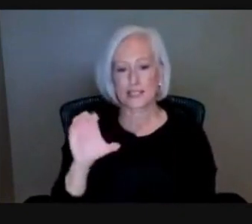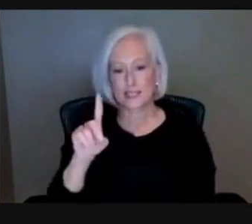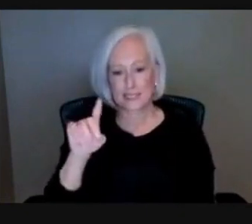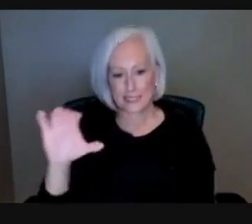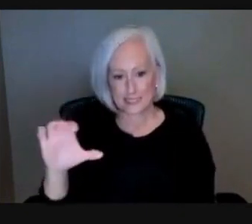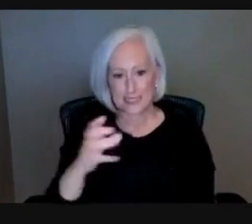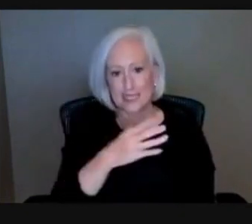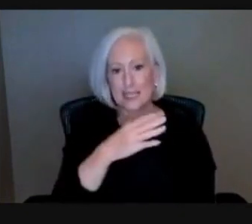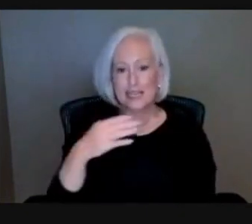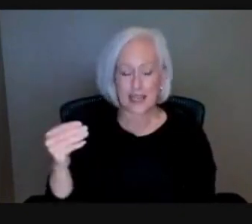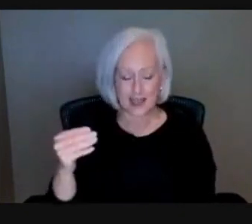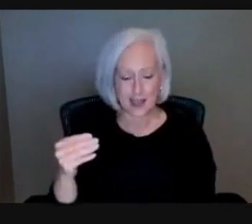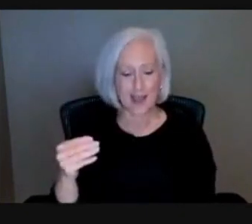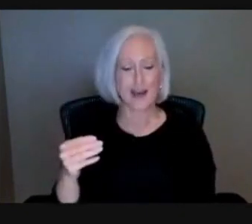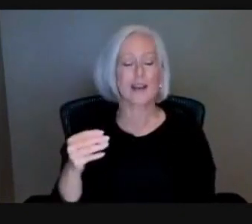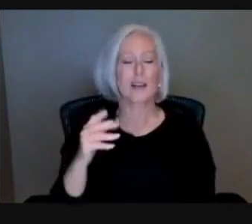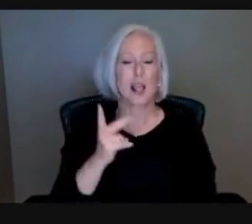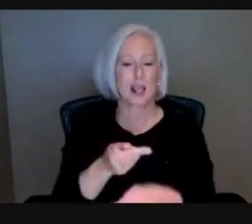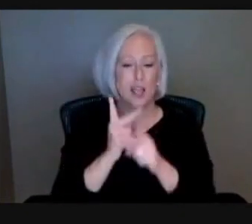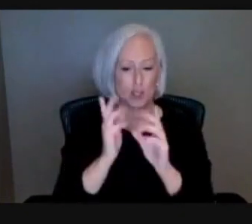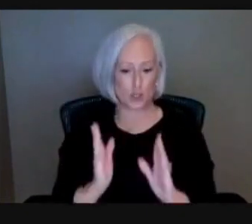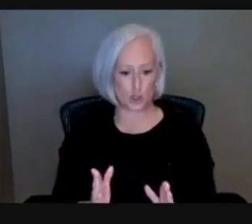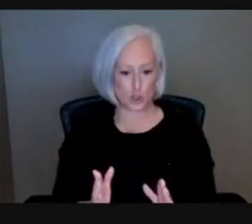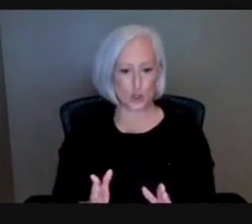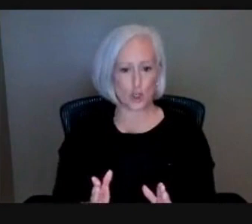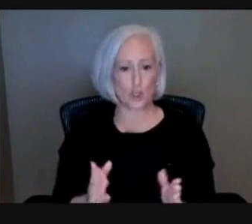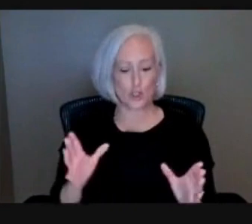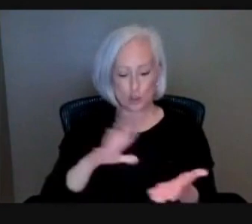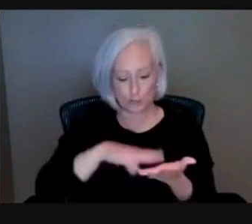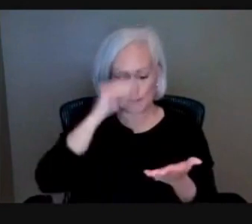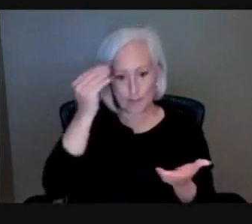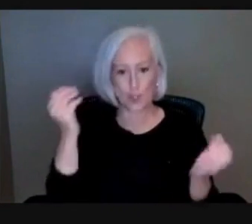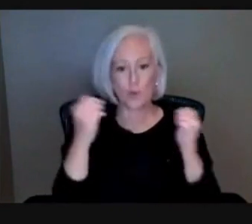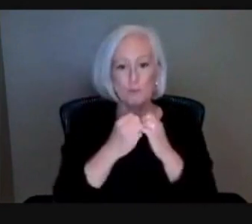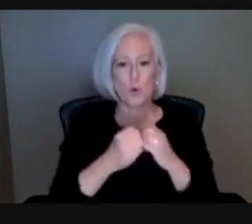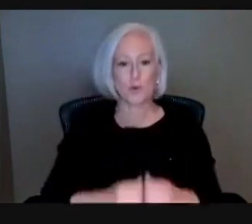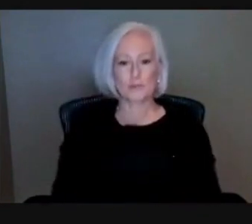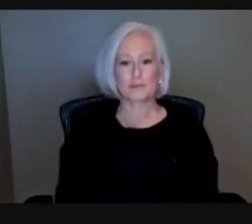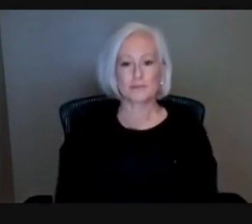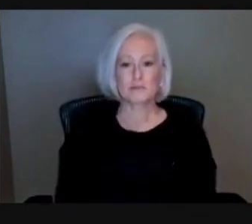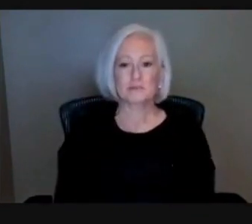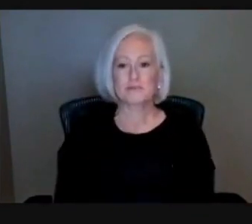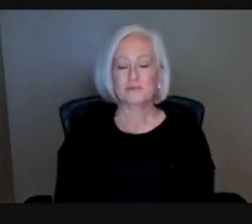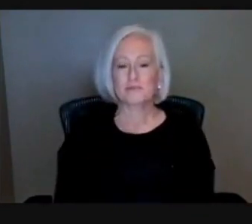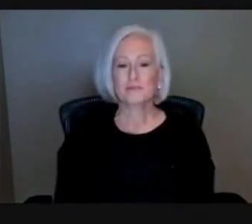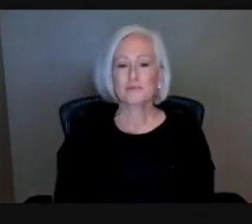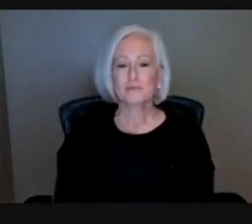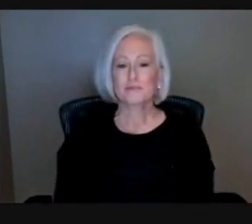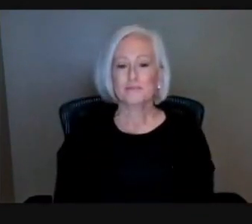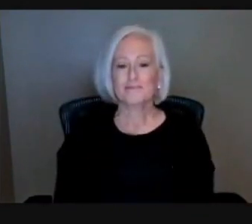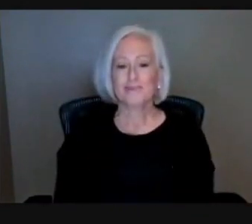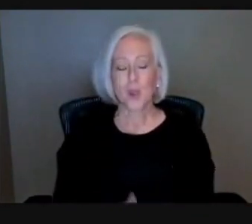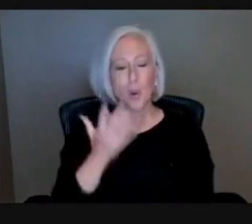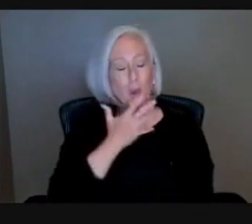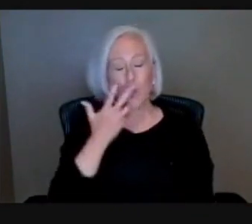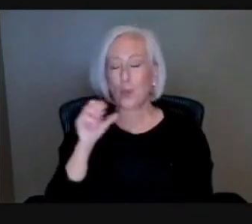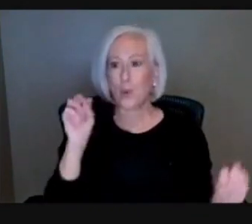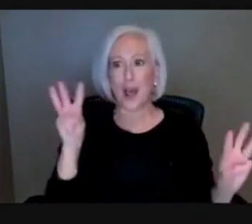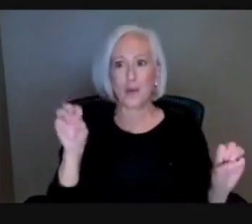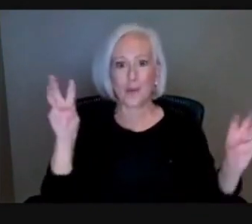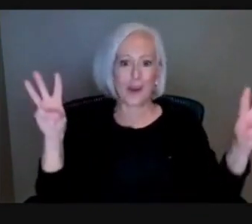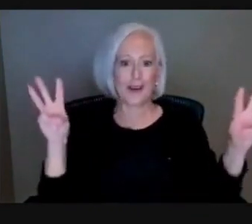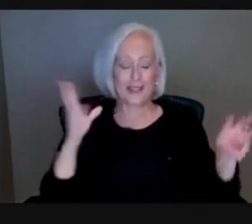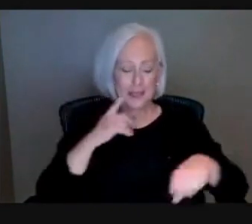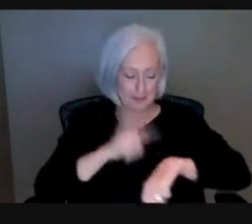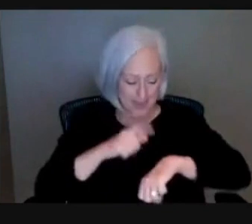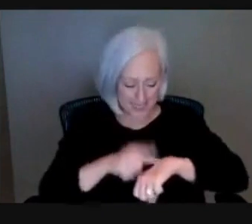local VCCDC representative to learn more about those products. Wow. My